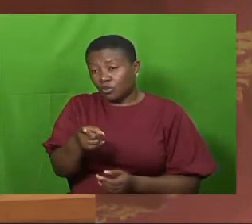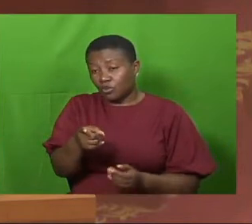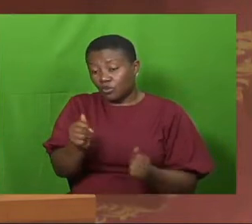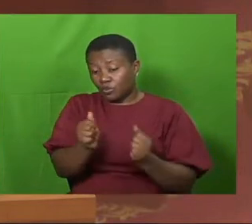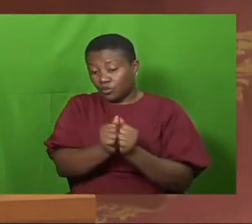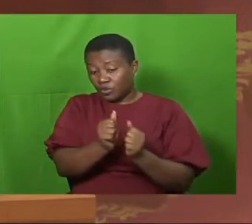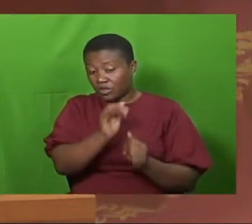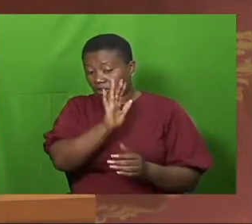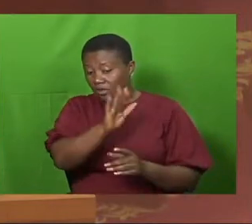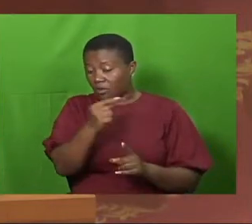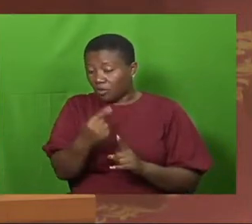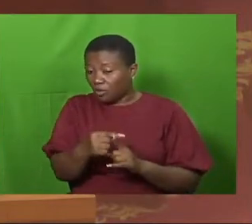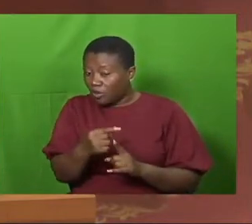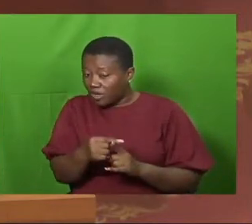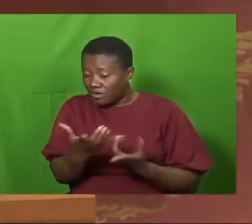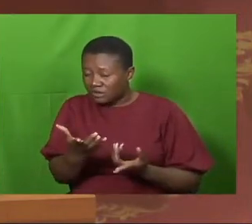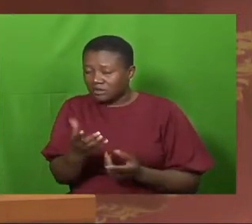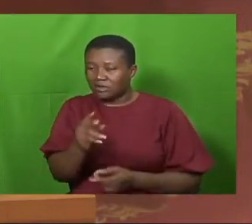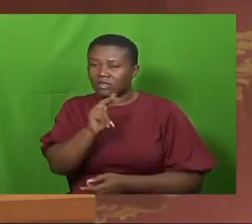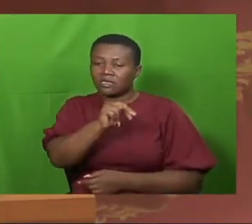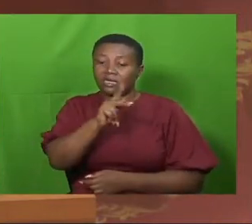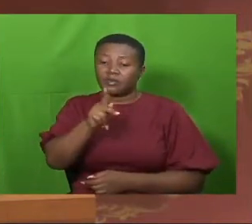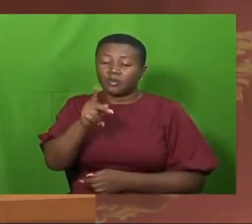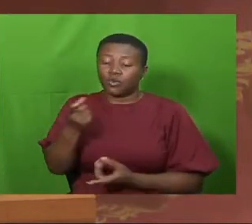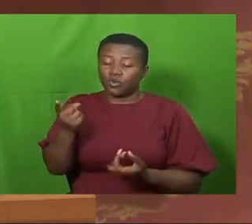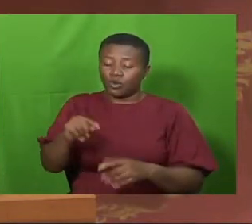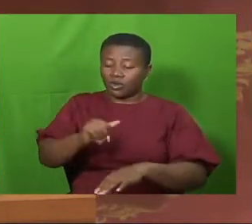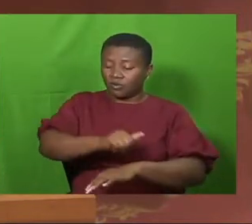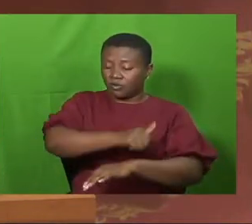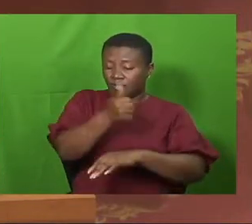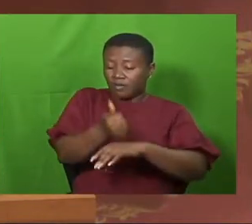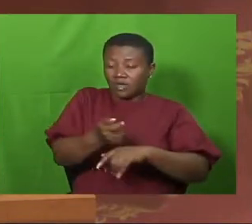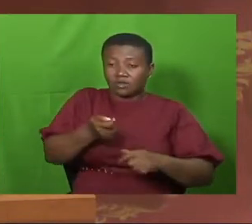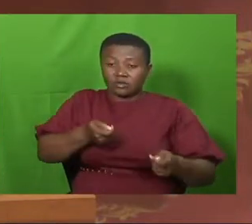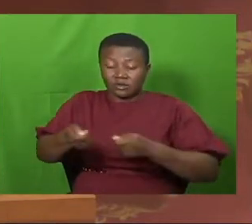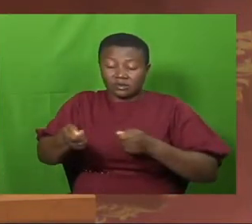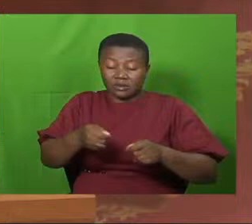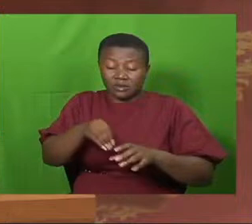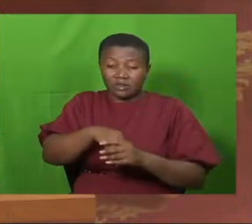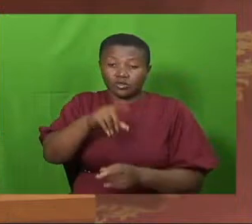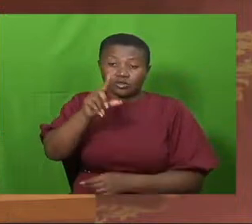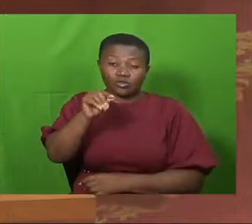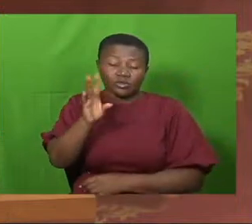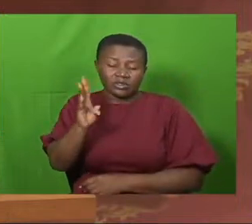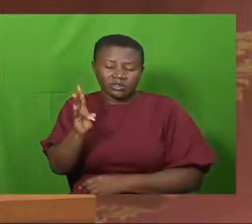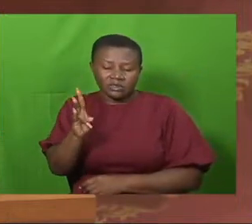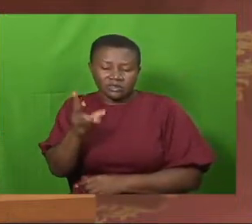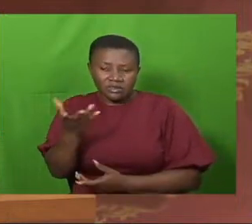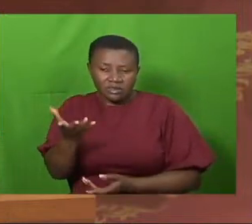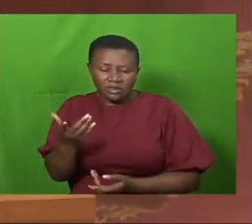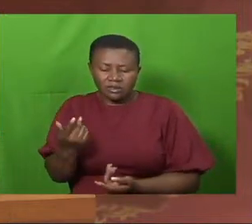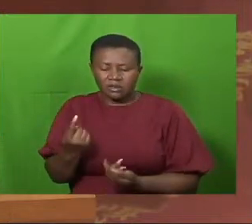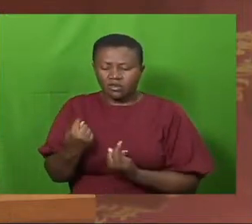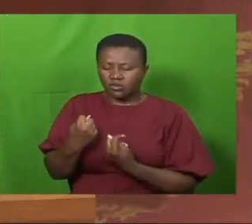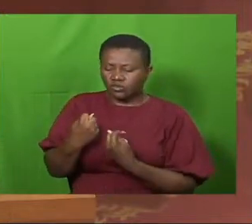assumed office in 2017, efforts were made